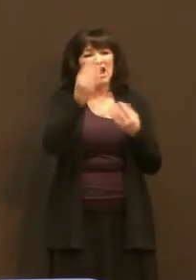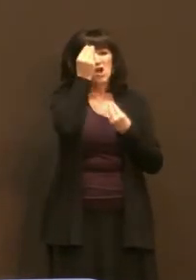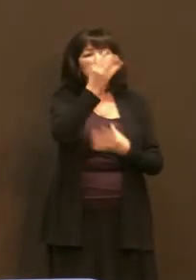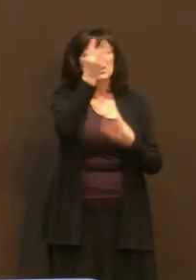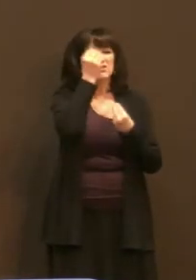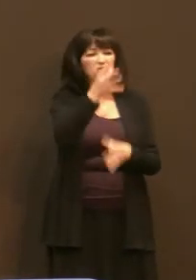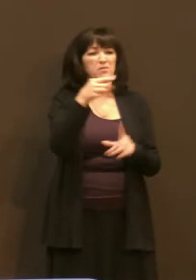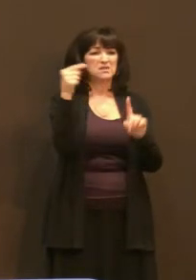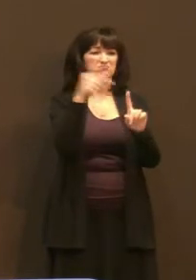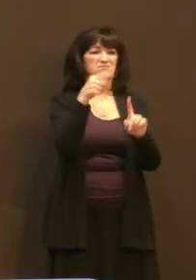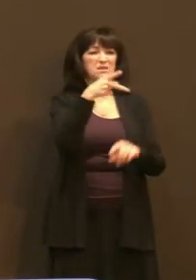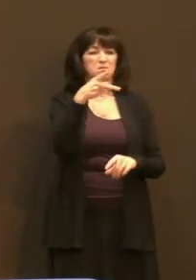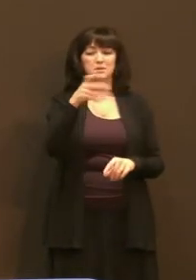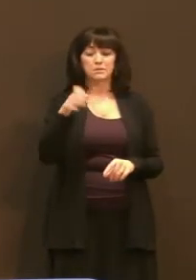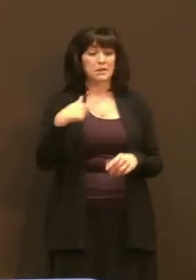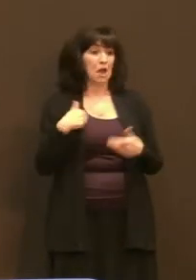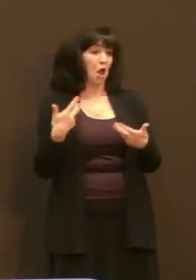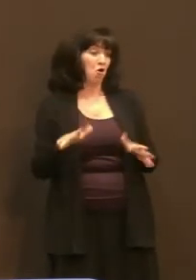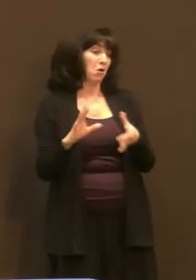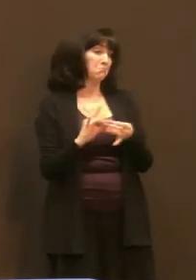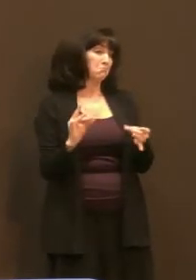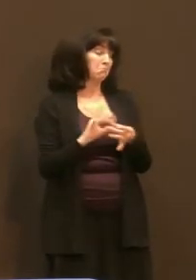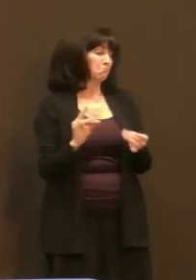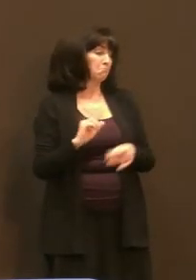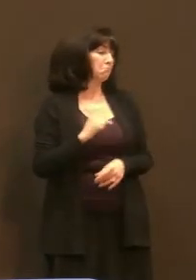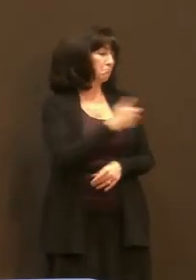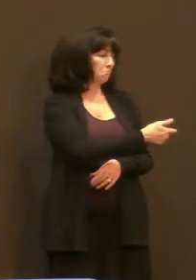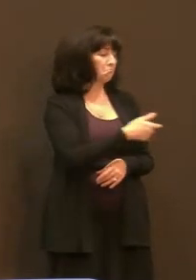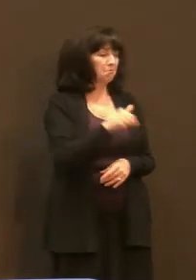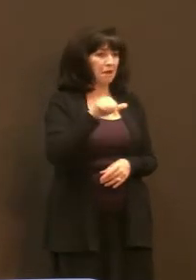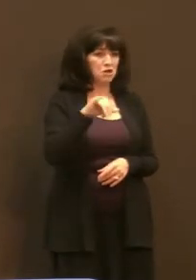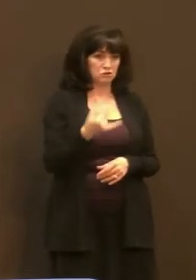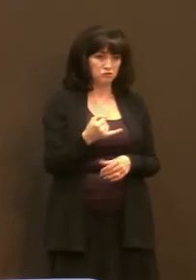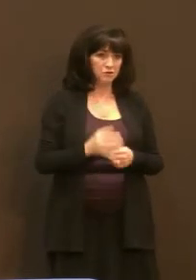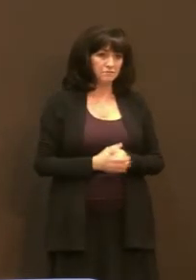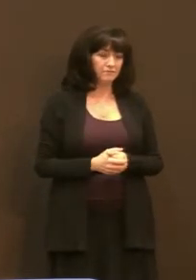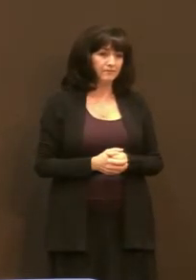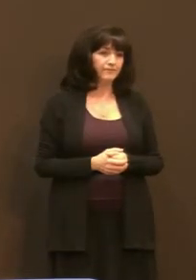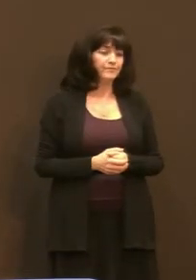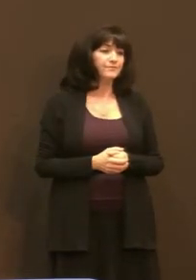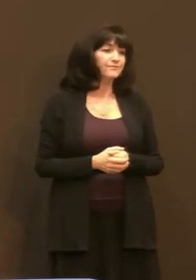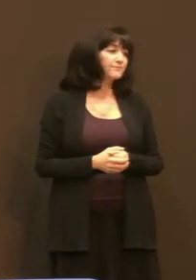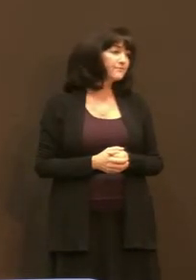Hey, go ahead, AJ. I kind of touched on that, but what we... So I think